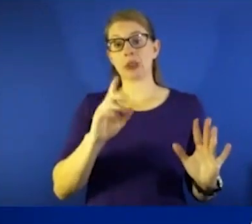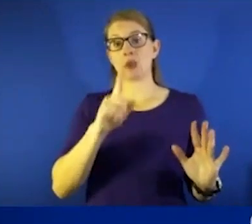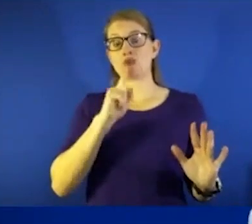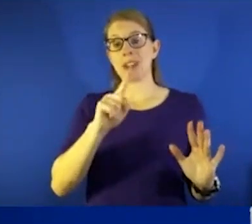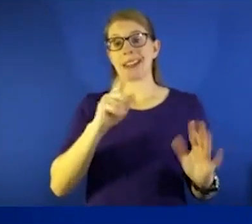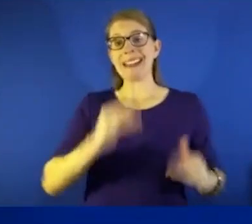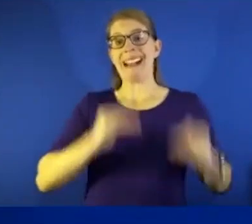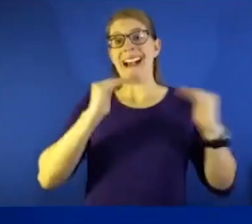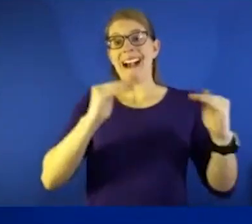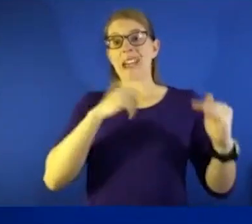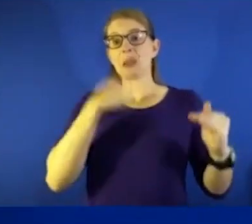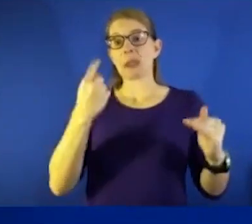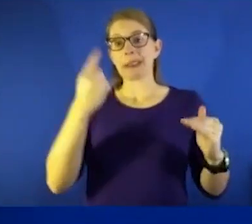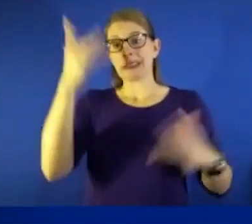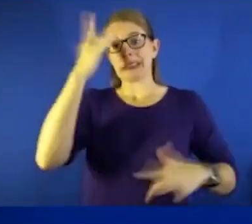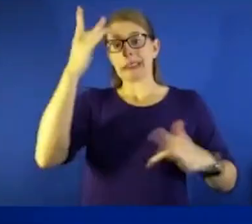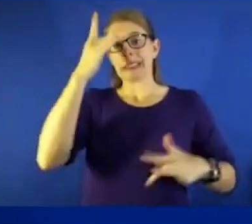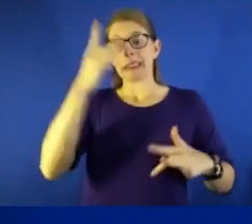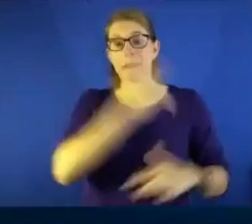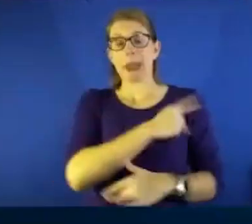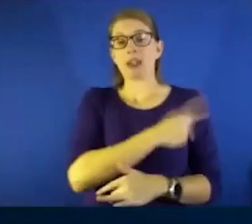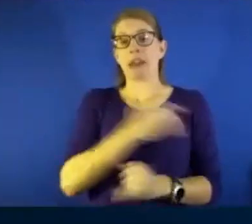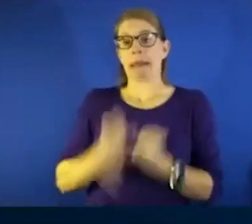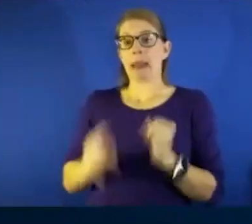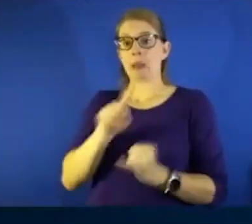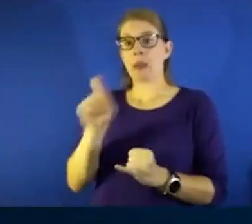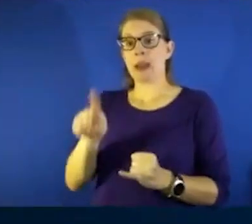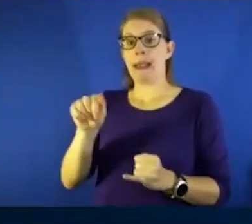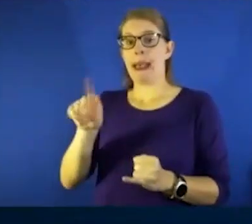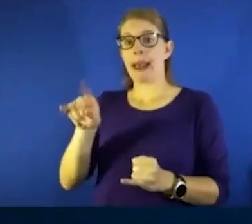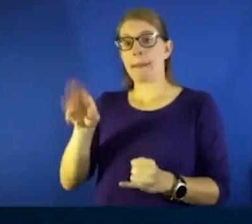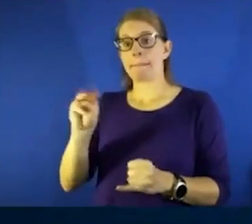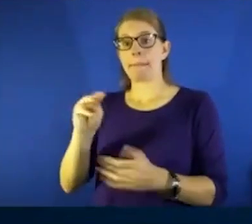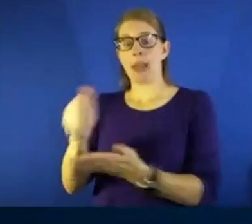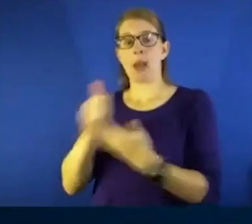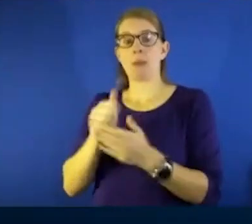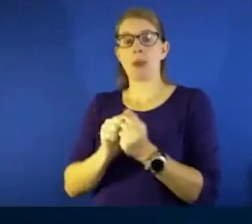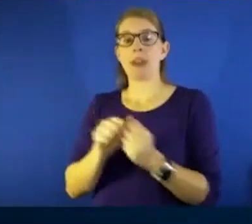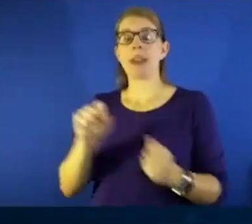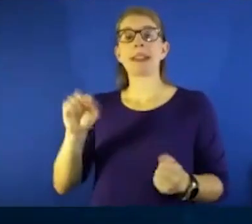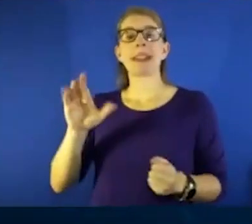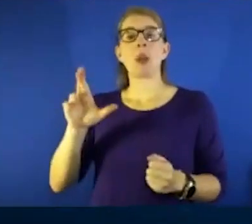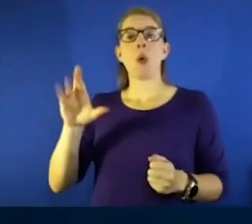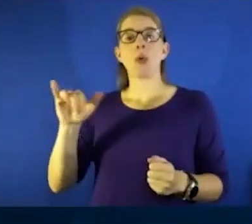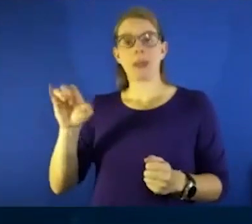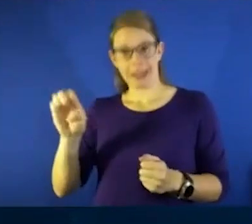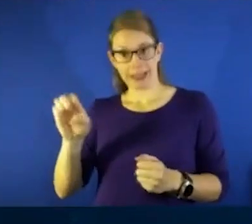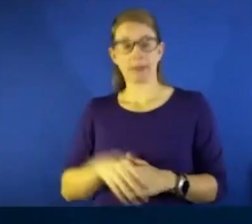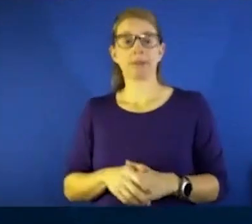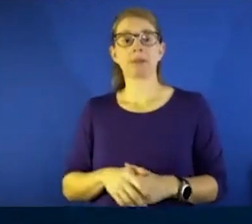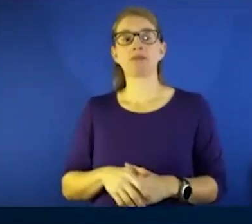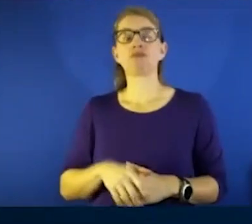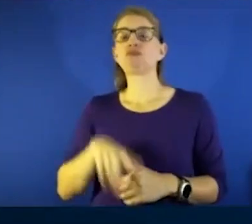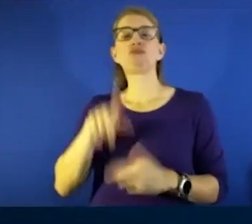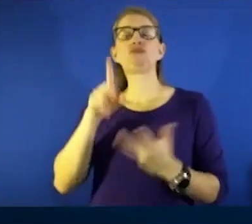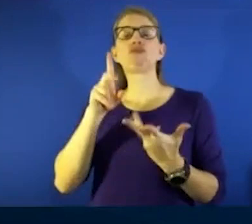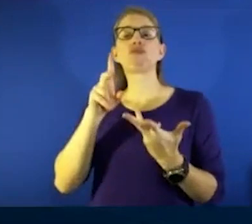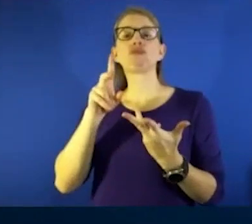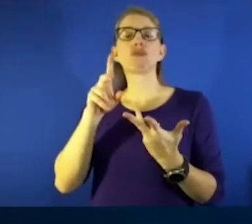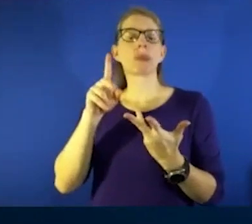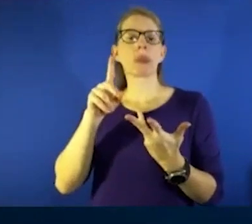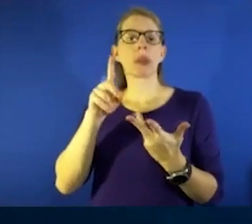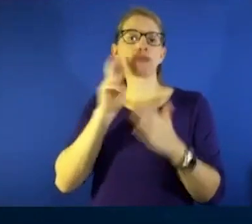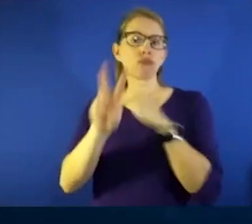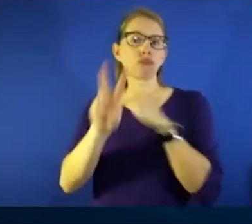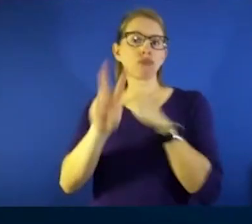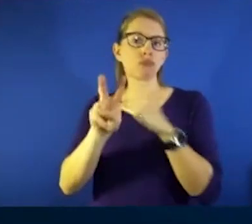high-risk patients. Last question, and Adam, help us with this one. Sayori is asking, is there a projection of how long it will take to vaccinate 5 to 11 age group